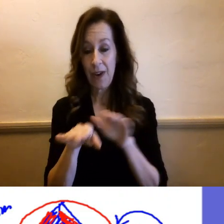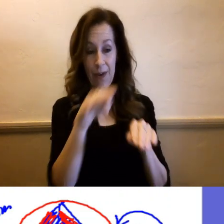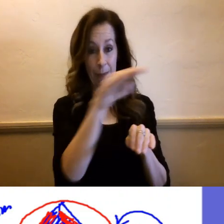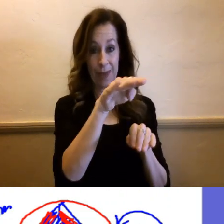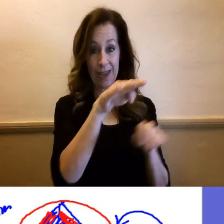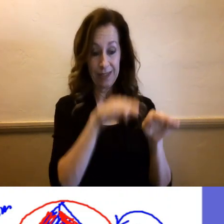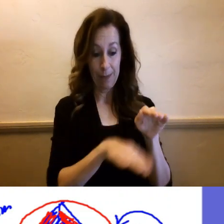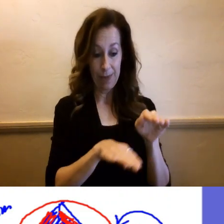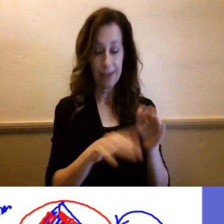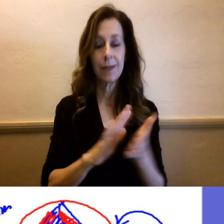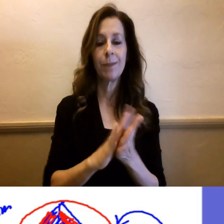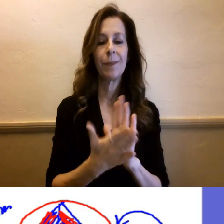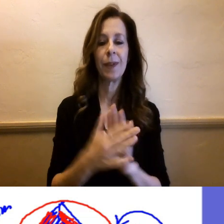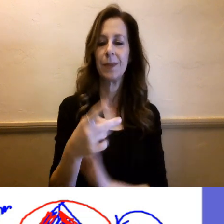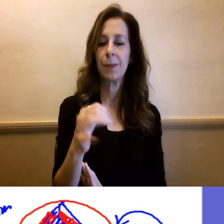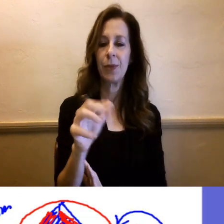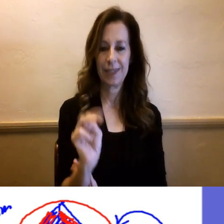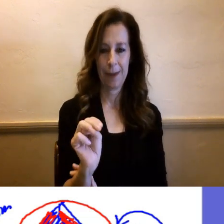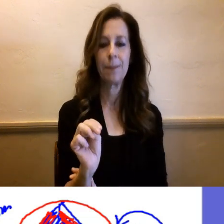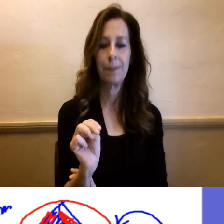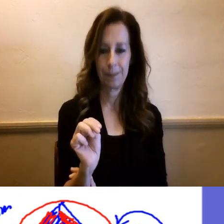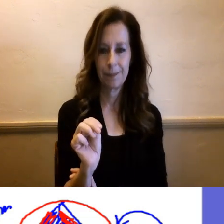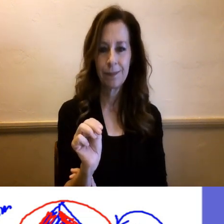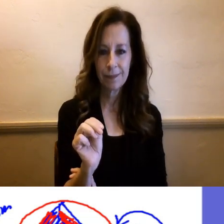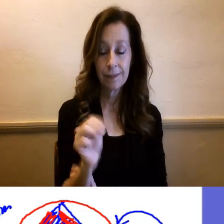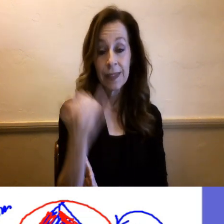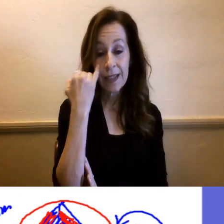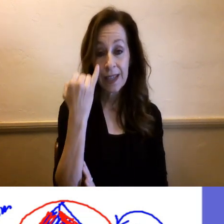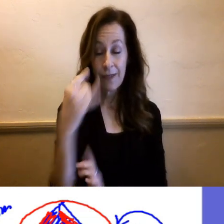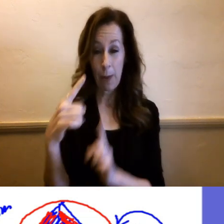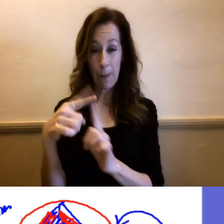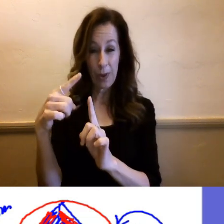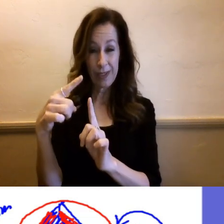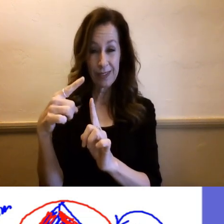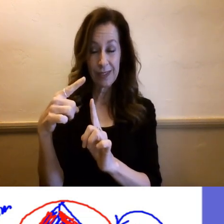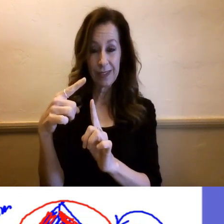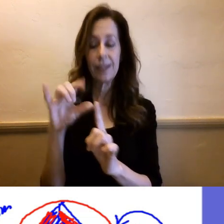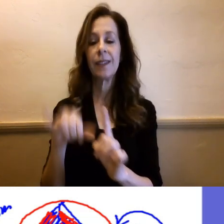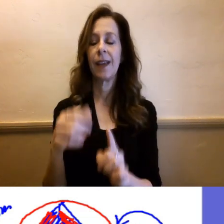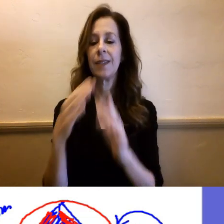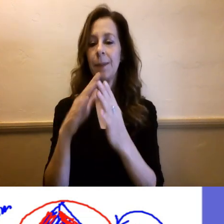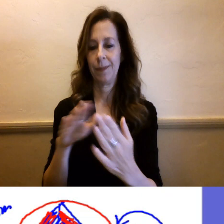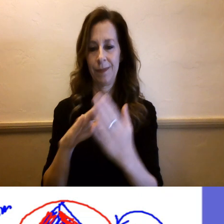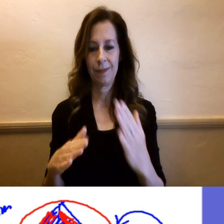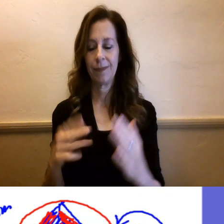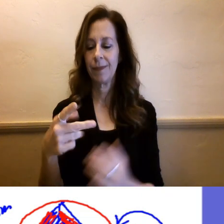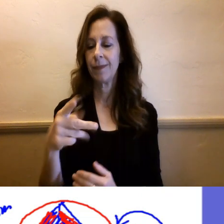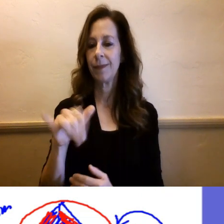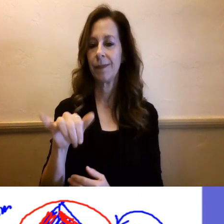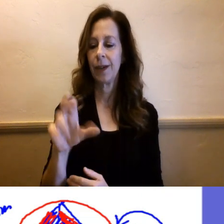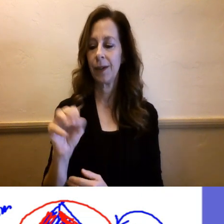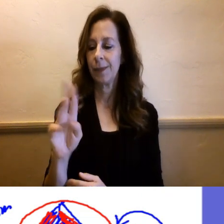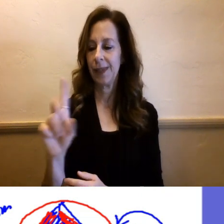flat base on the top, then it's a prism. All right. If you give it a point at the top, then it's a pyramid.